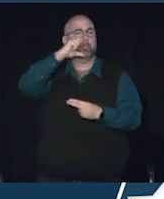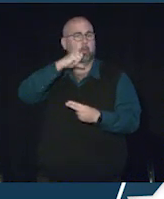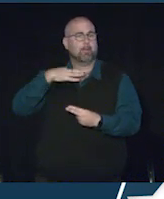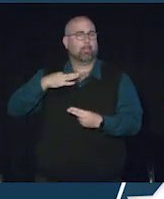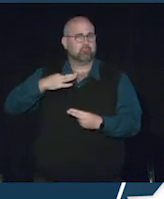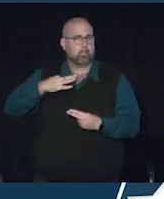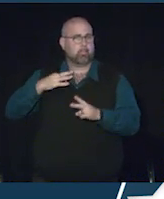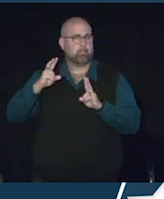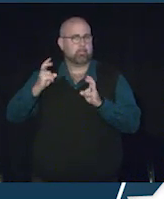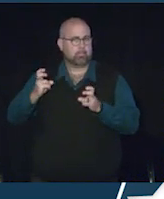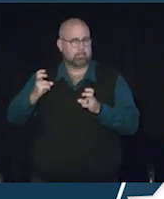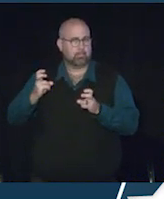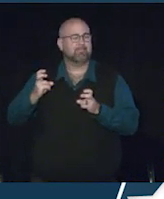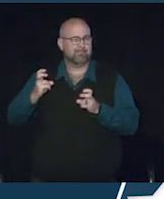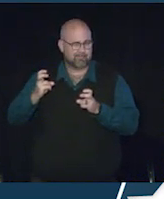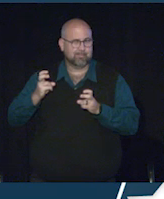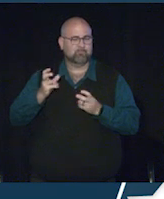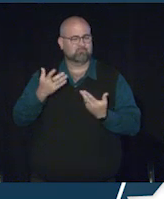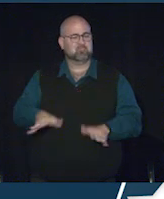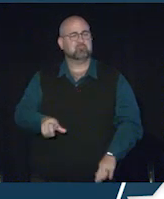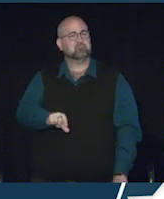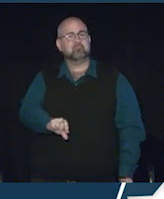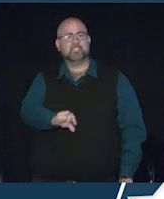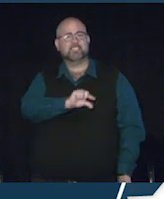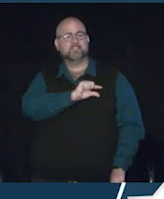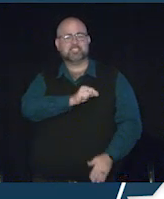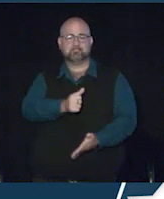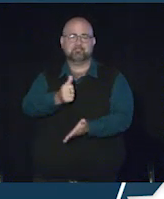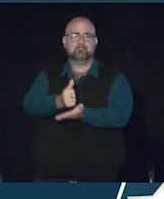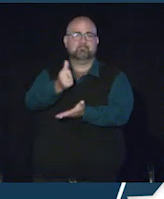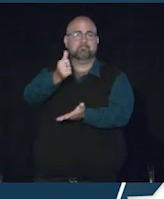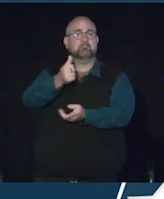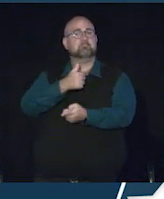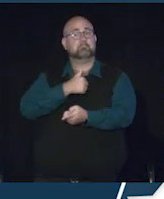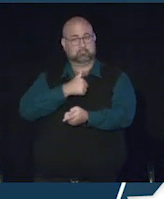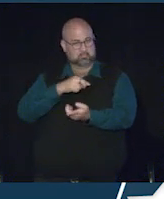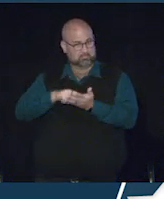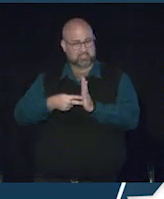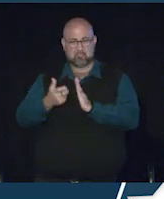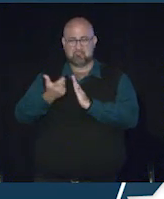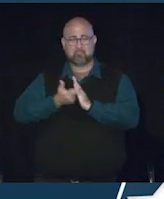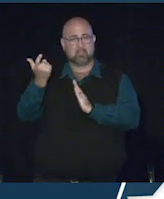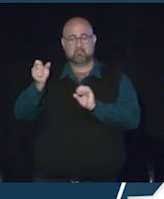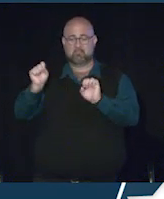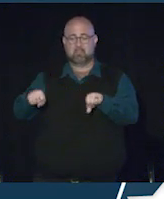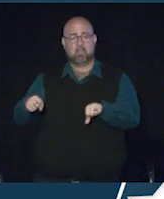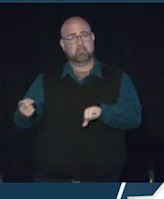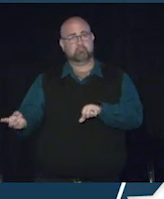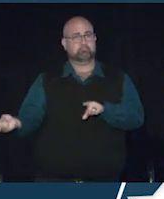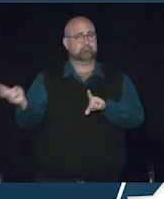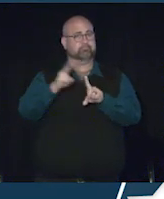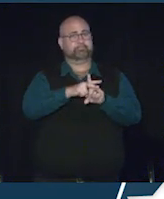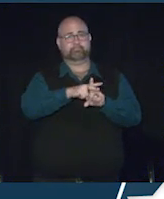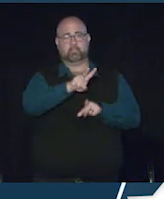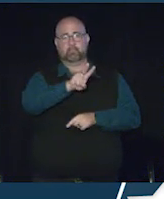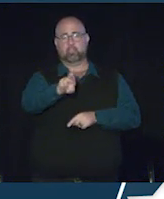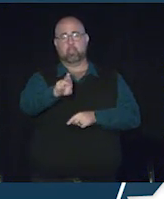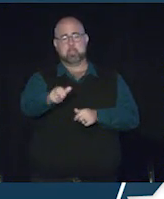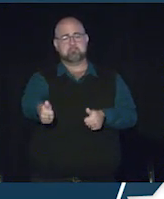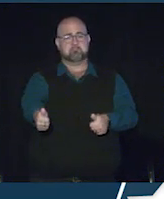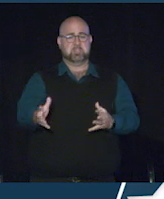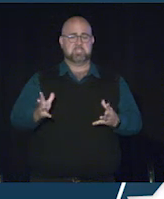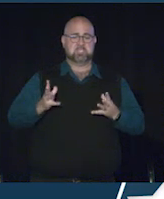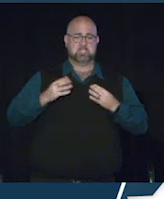eligible for VR services. What that means is they're basically considered automatically eligible for VR once we